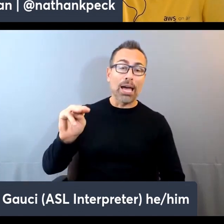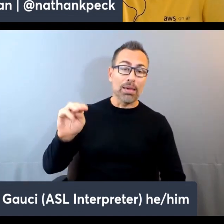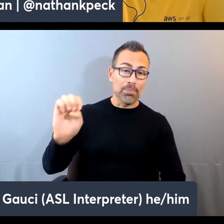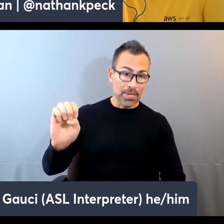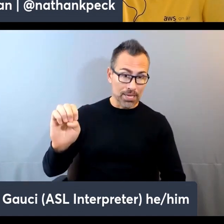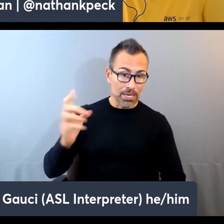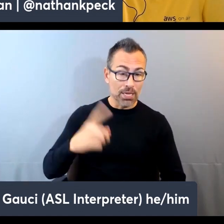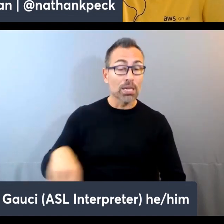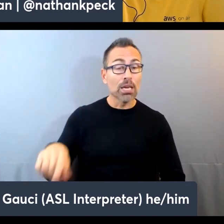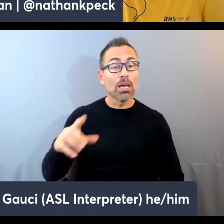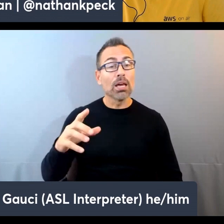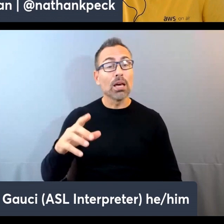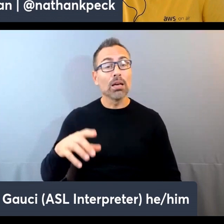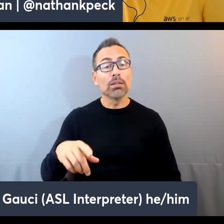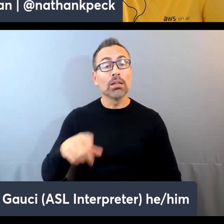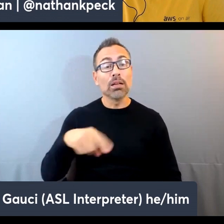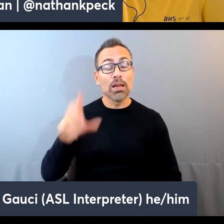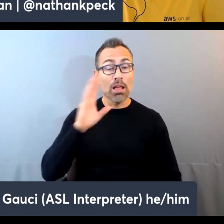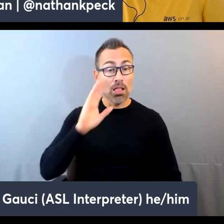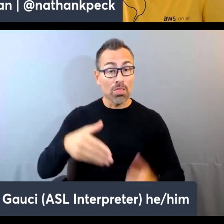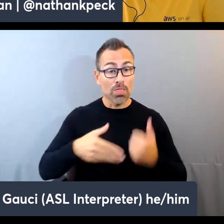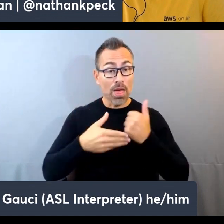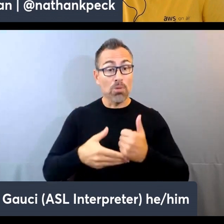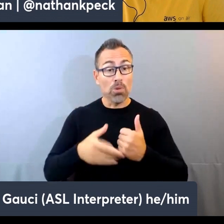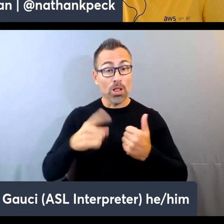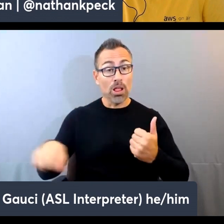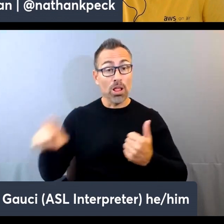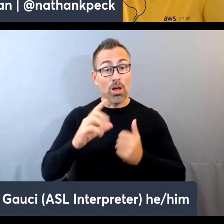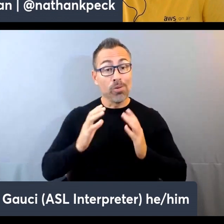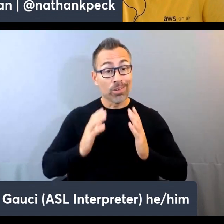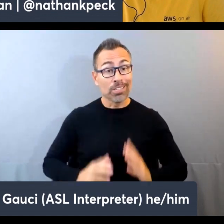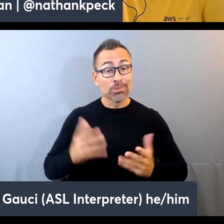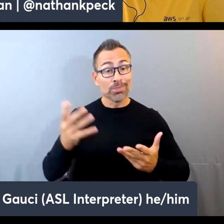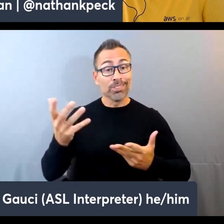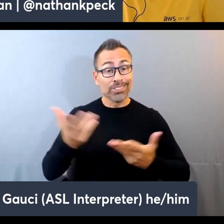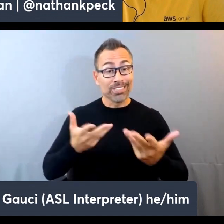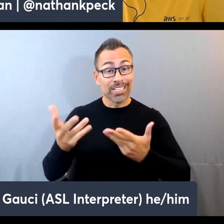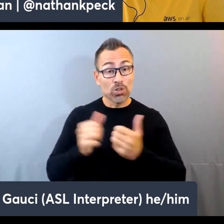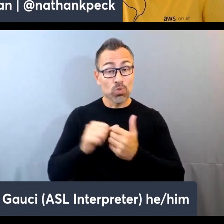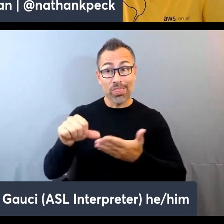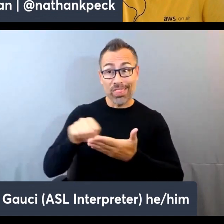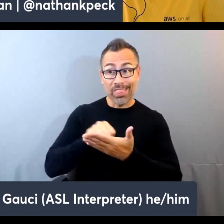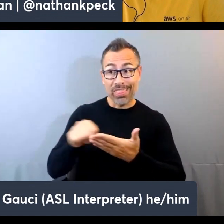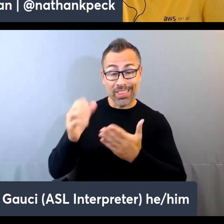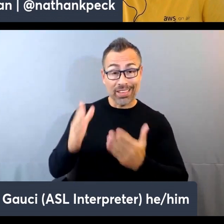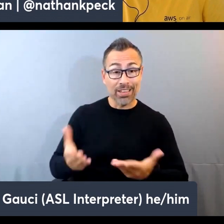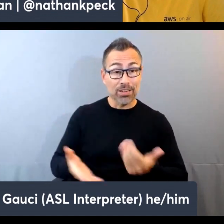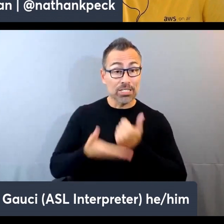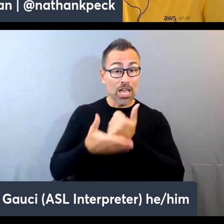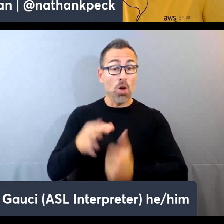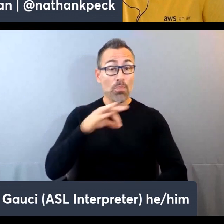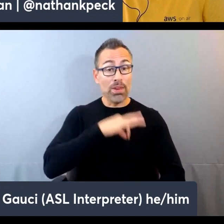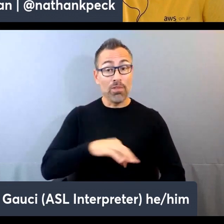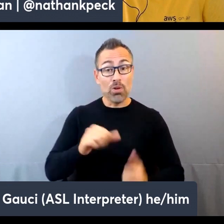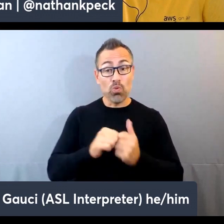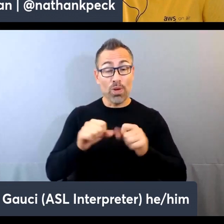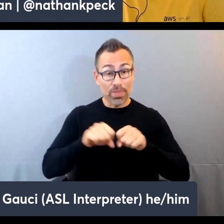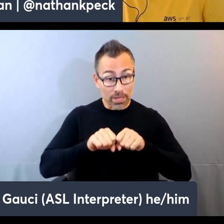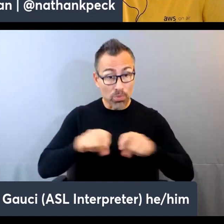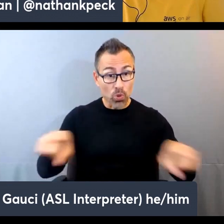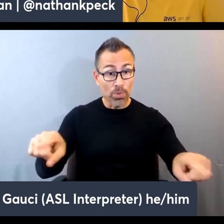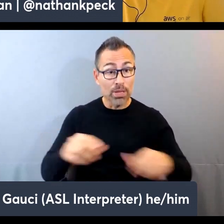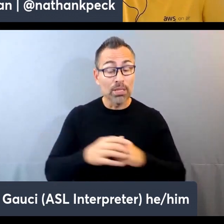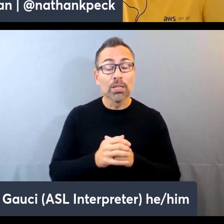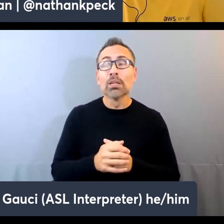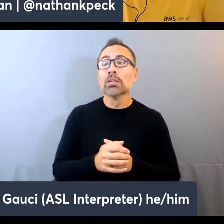structured way for customers to engage with their account teams to help them with the deployment. So,